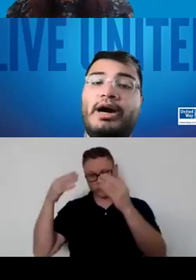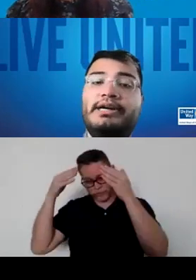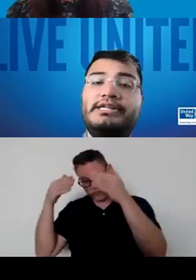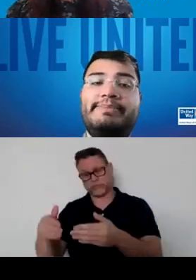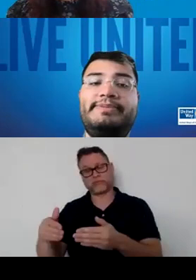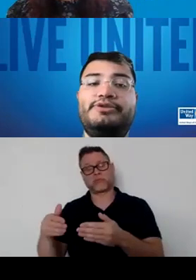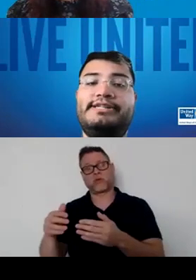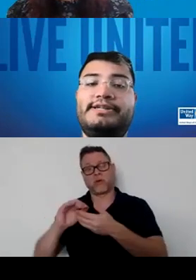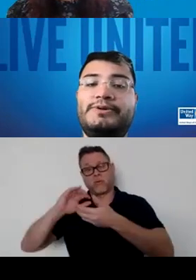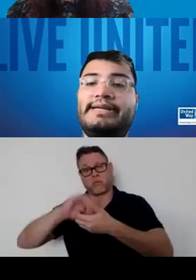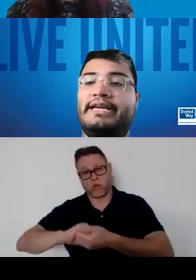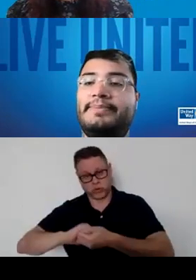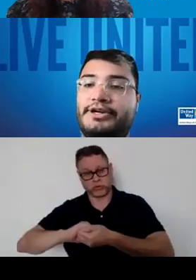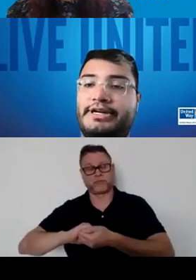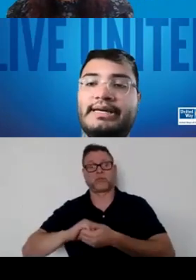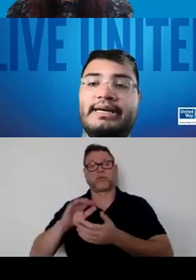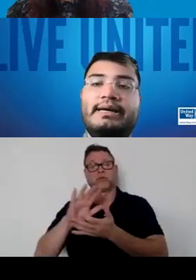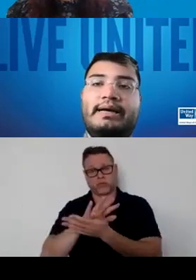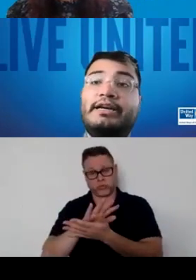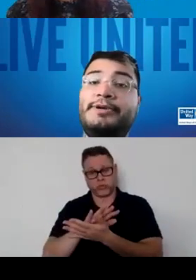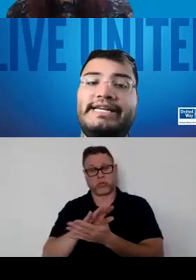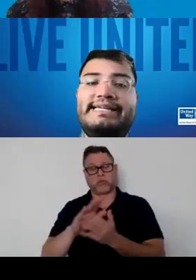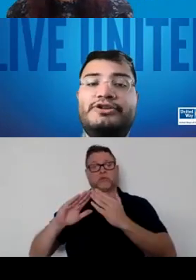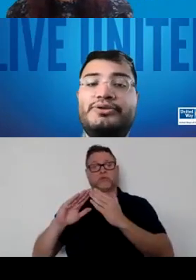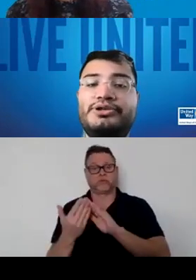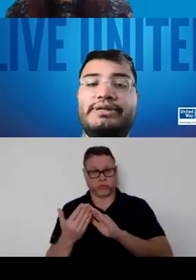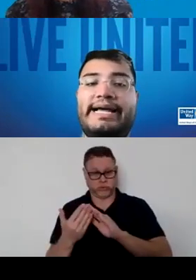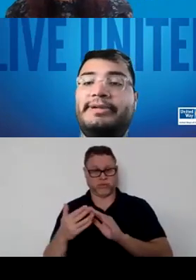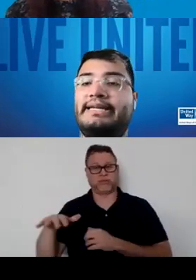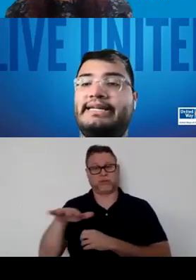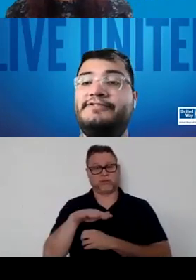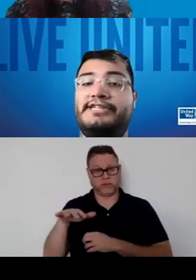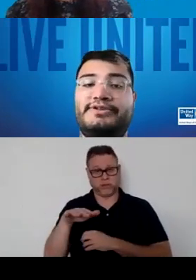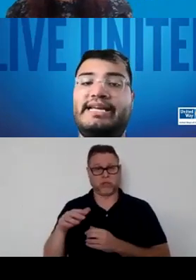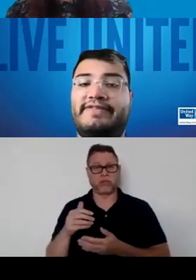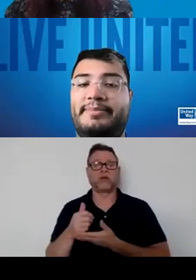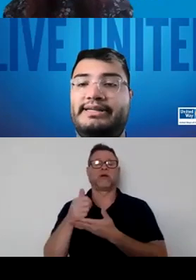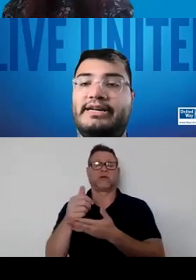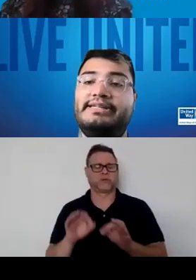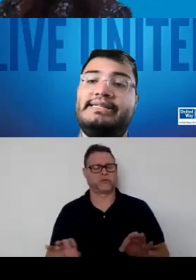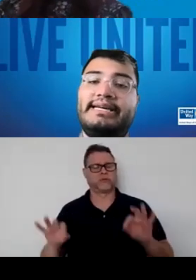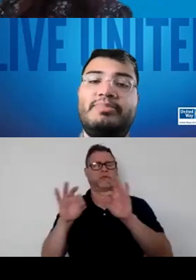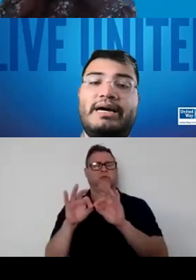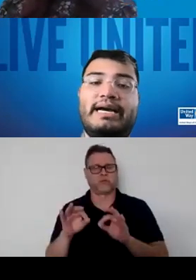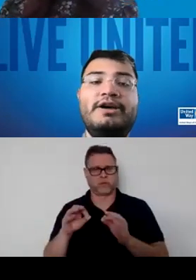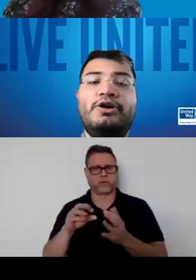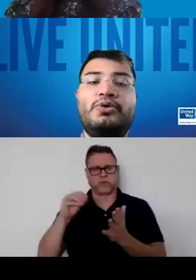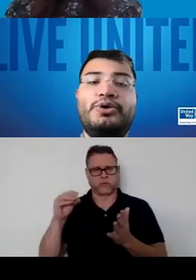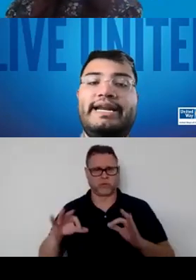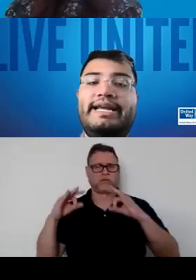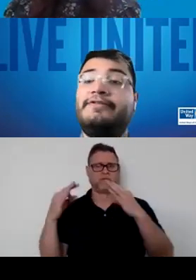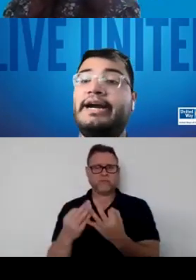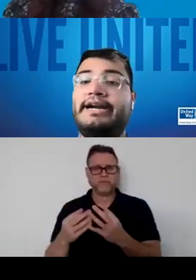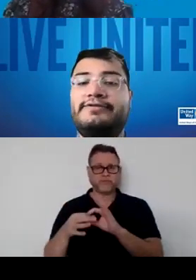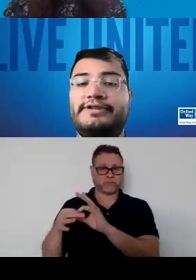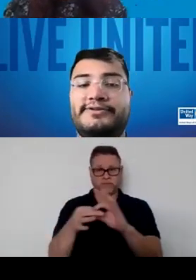a partnership between schools and communities is crucial to help meet the needs of students and families. Now, this is done by